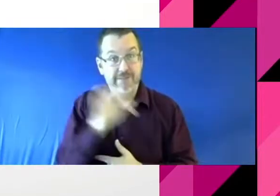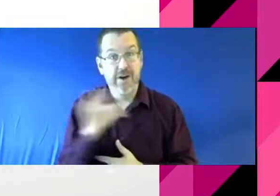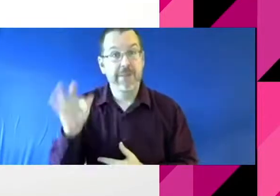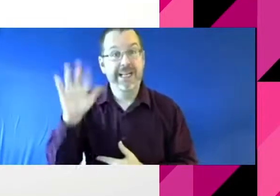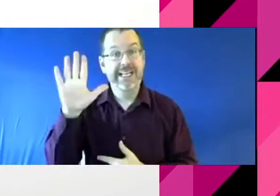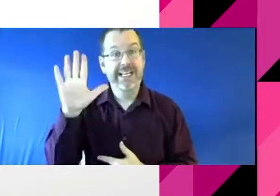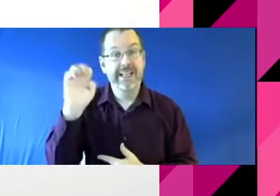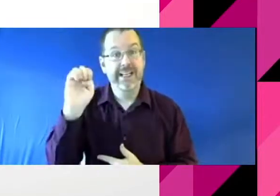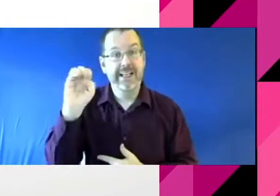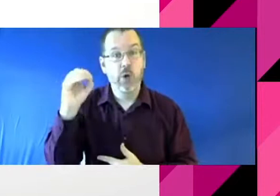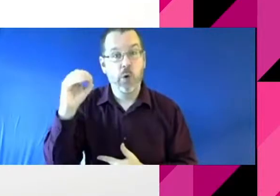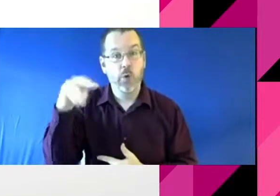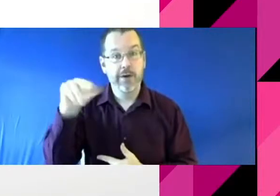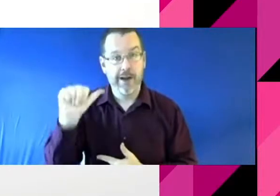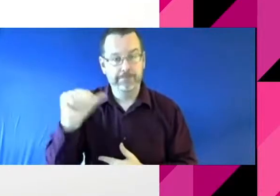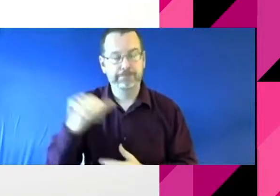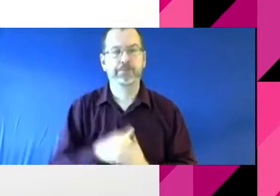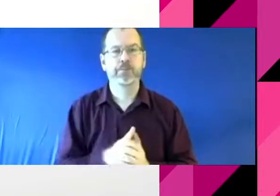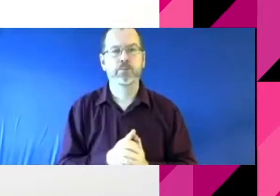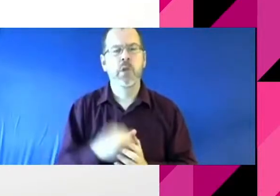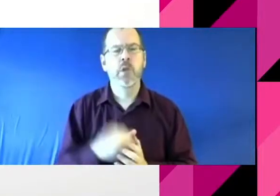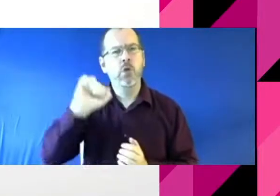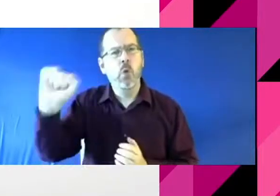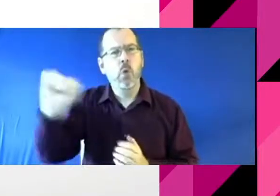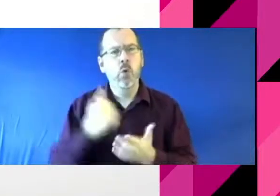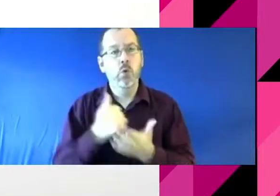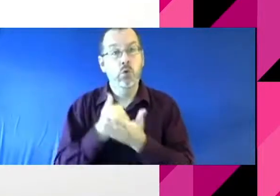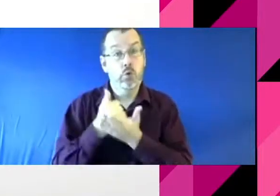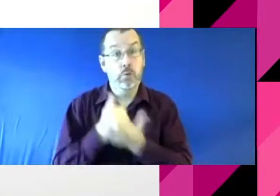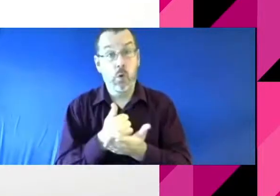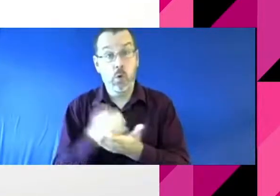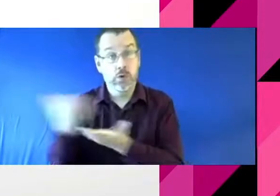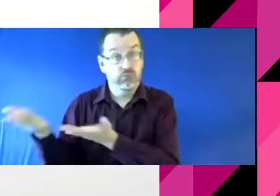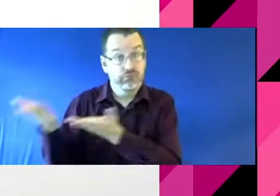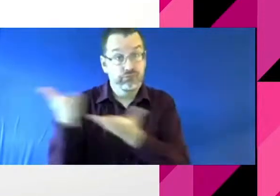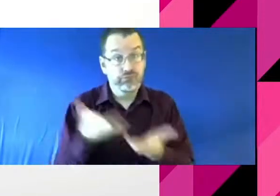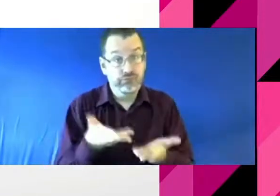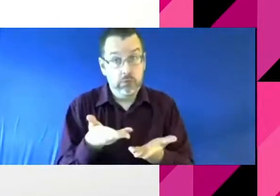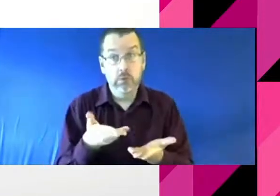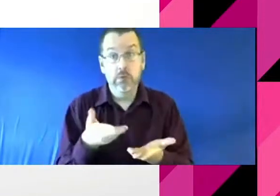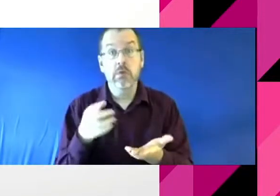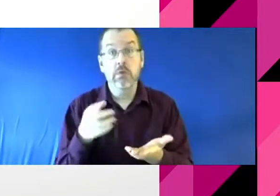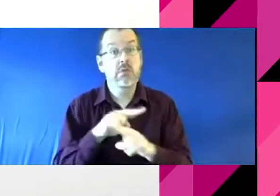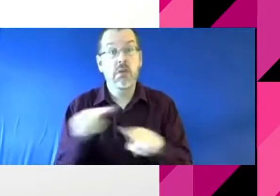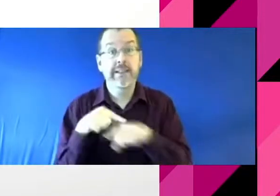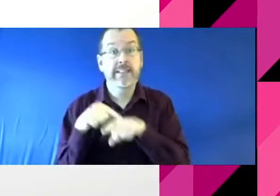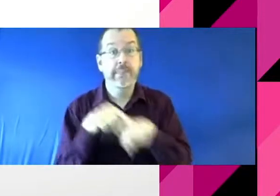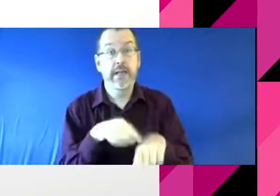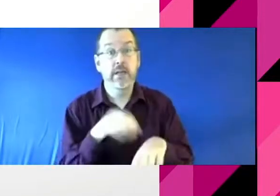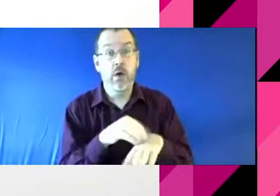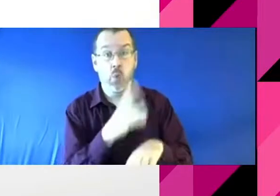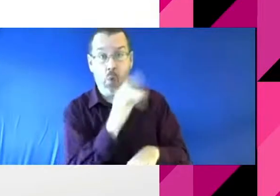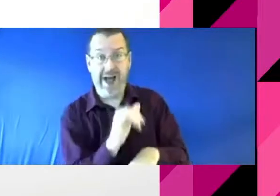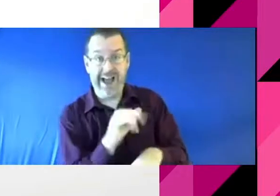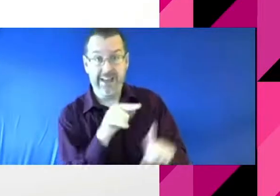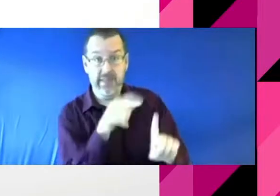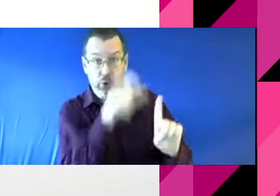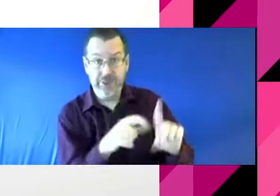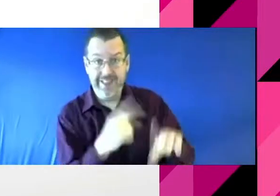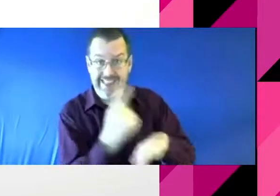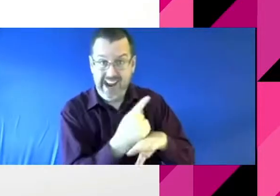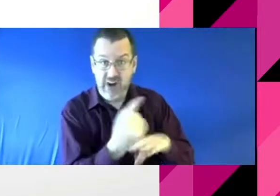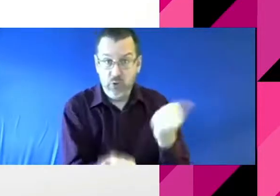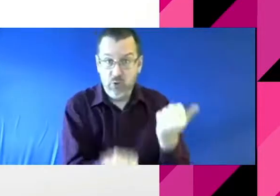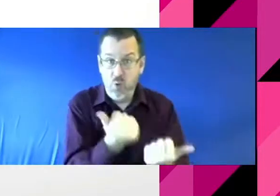she asks, is the type of support you provide, regardless of why the individual is going to court? She's wondering